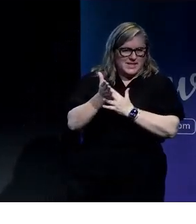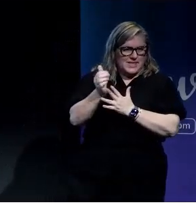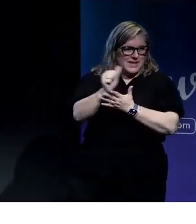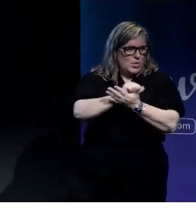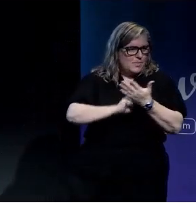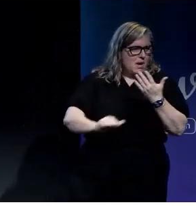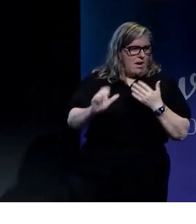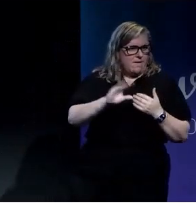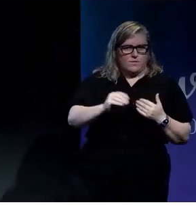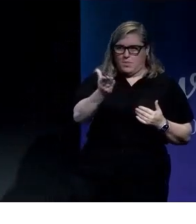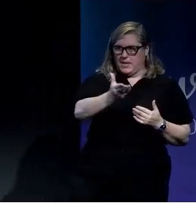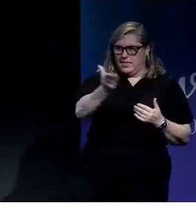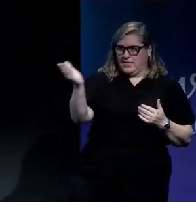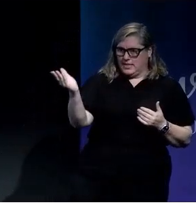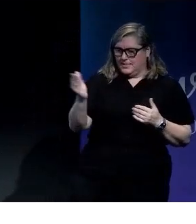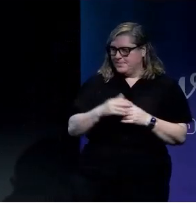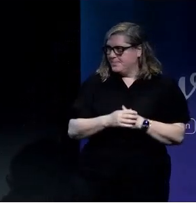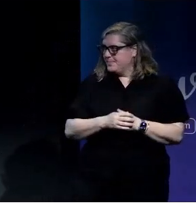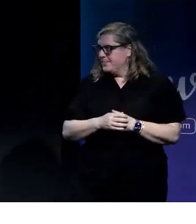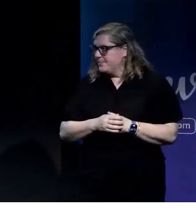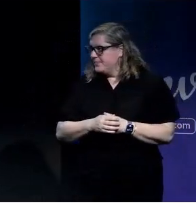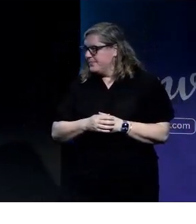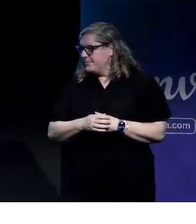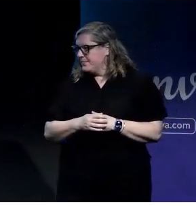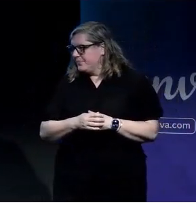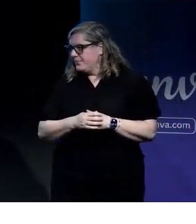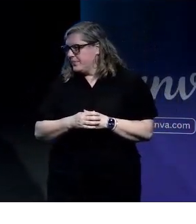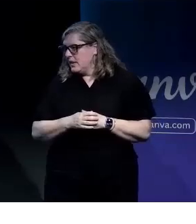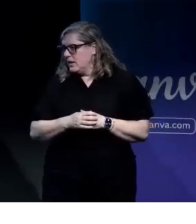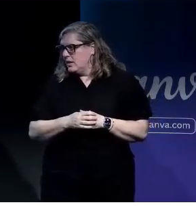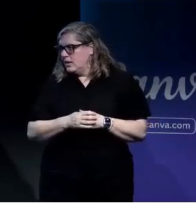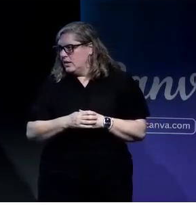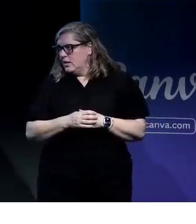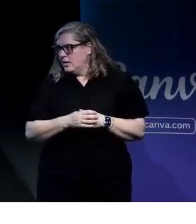them for testing later.